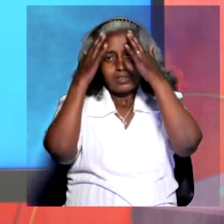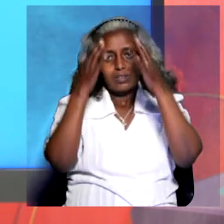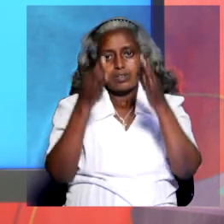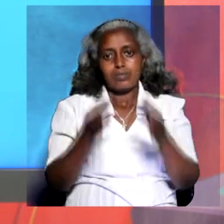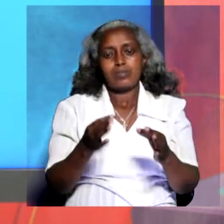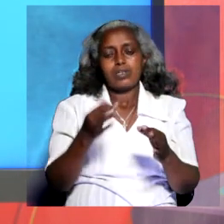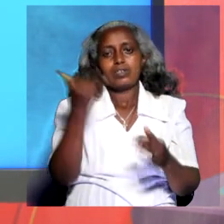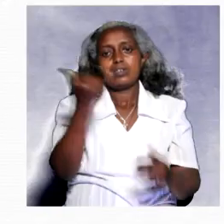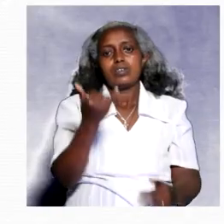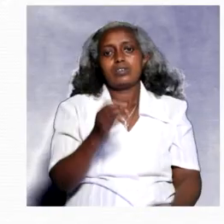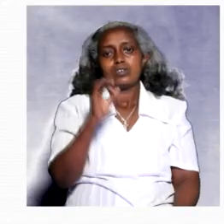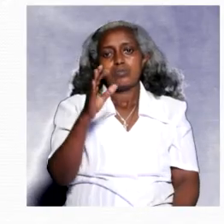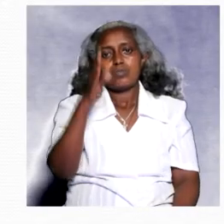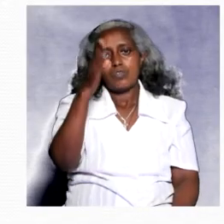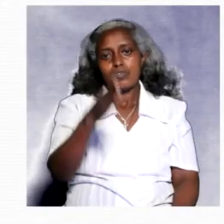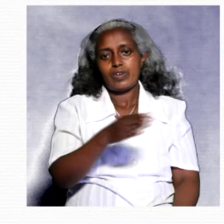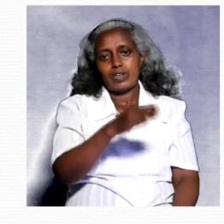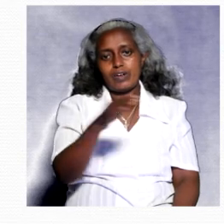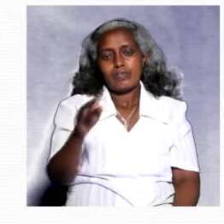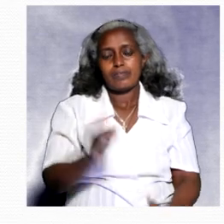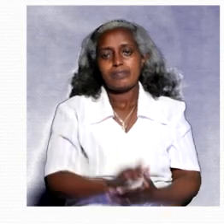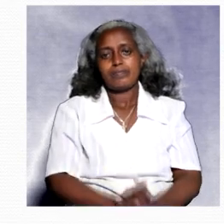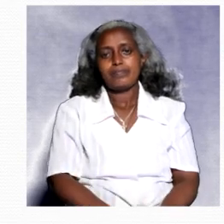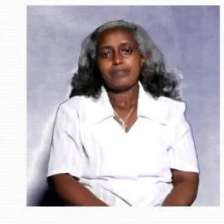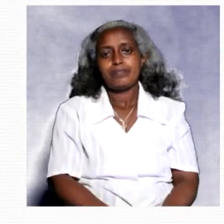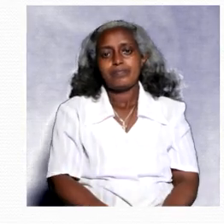determining shape of graph.